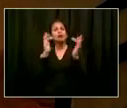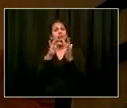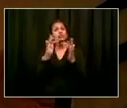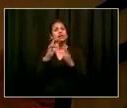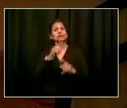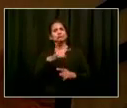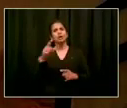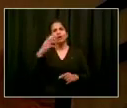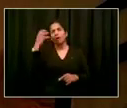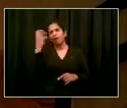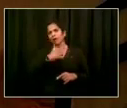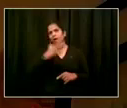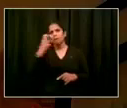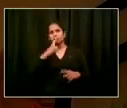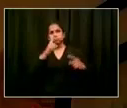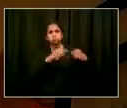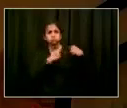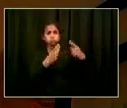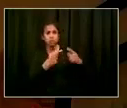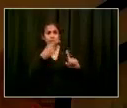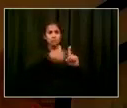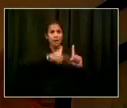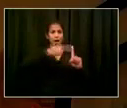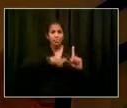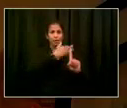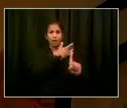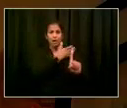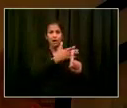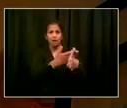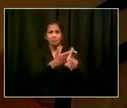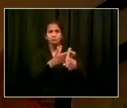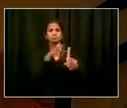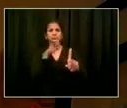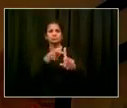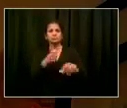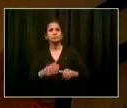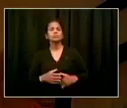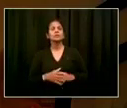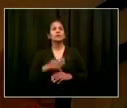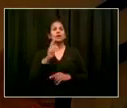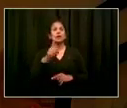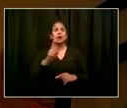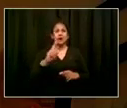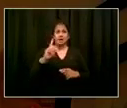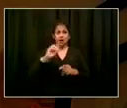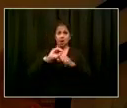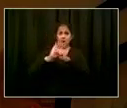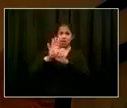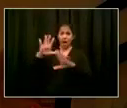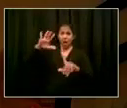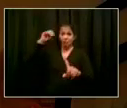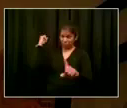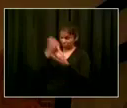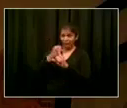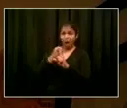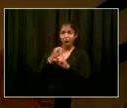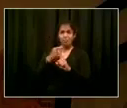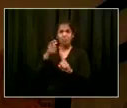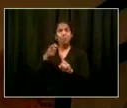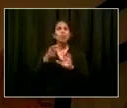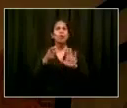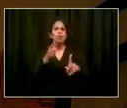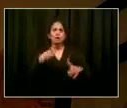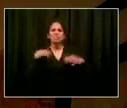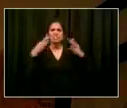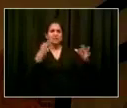when COVID hit, we pivoted to doing a very significant amount of phone banking and also text banking using a peer-to-peer